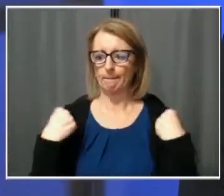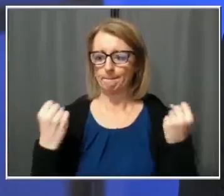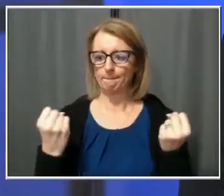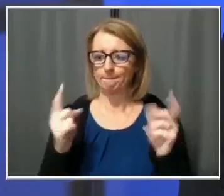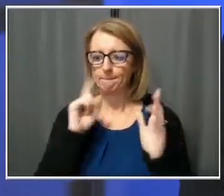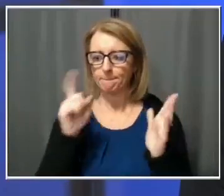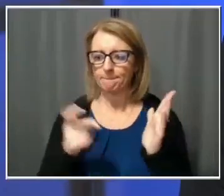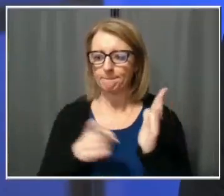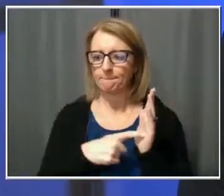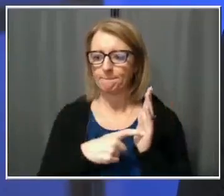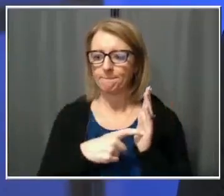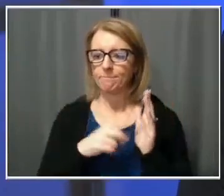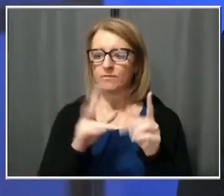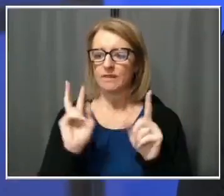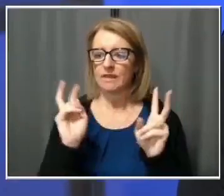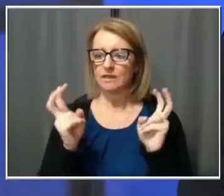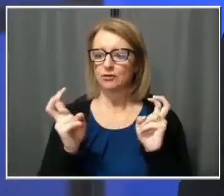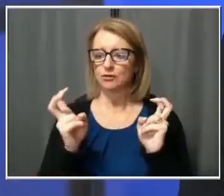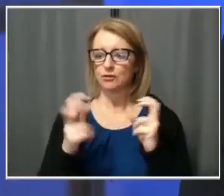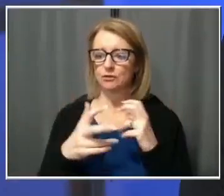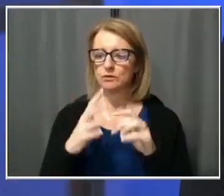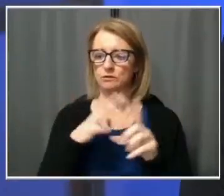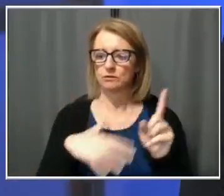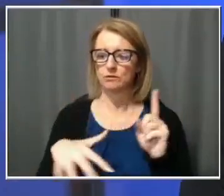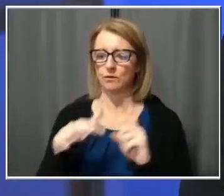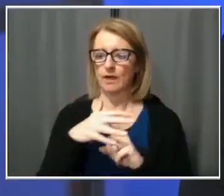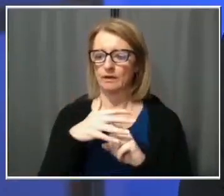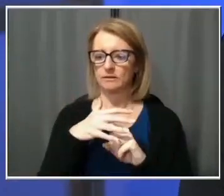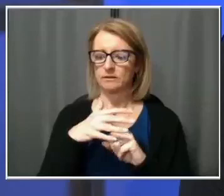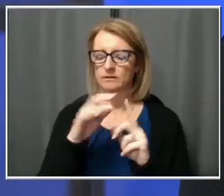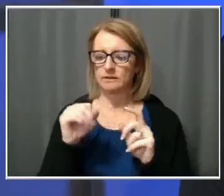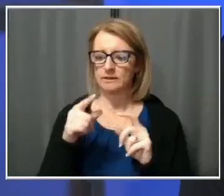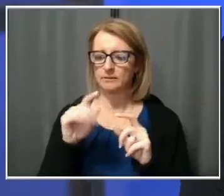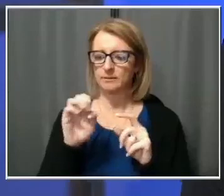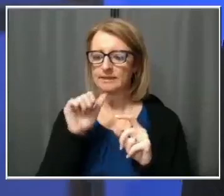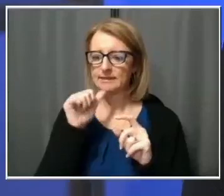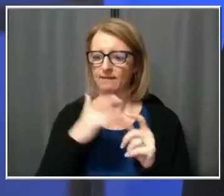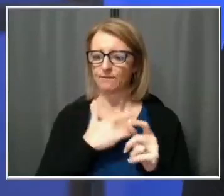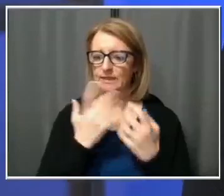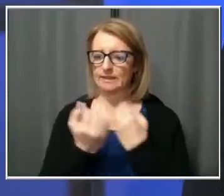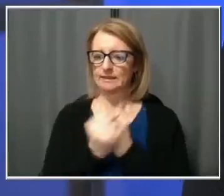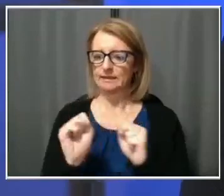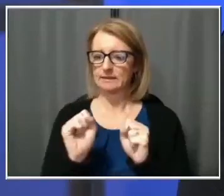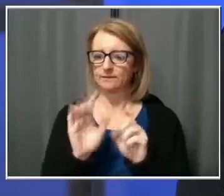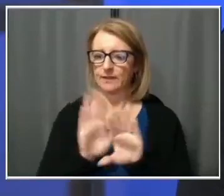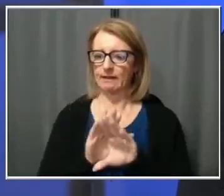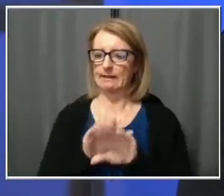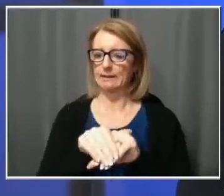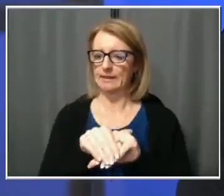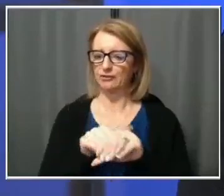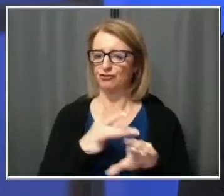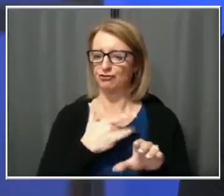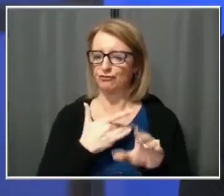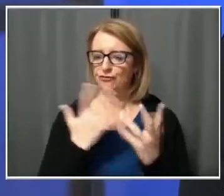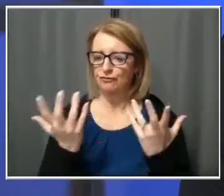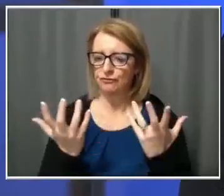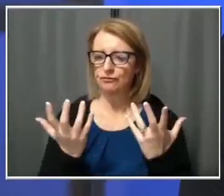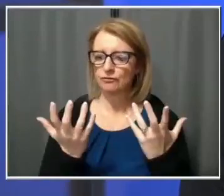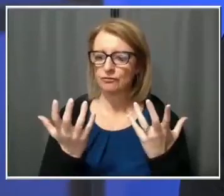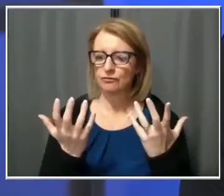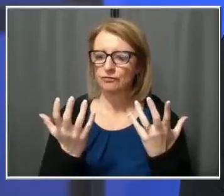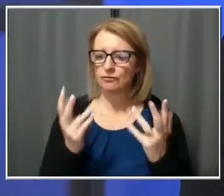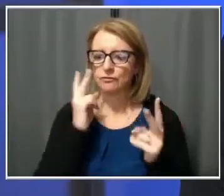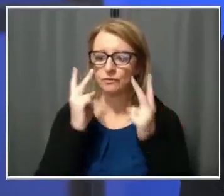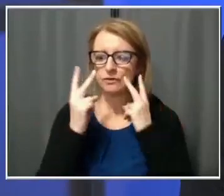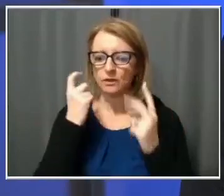the issues around their spaces not always feeling safe, and there being intimidation factors. And I saw something